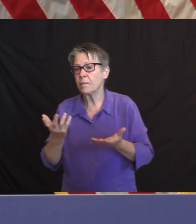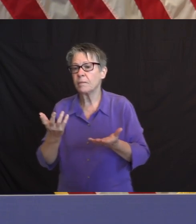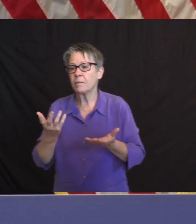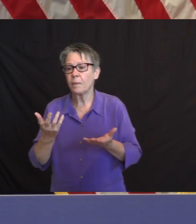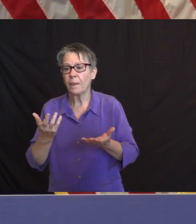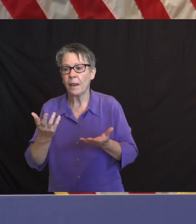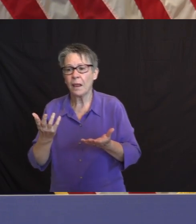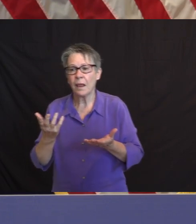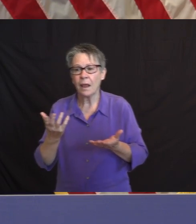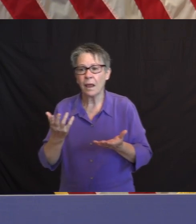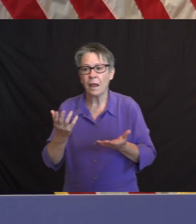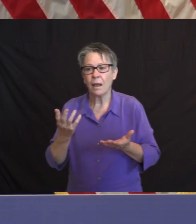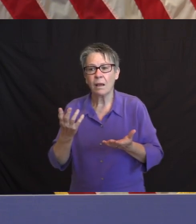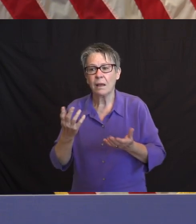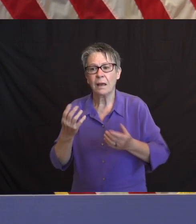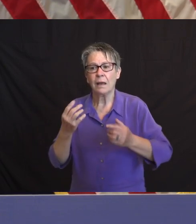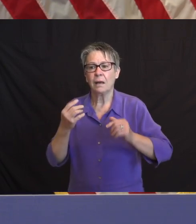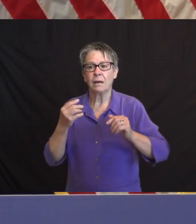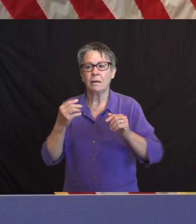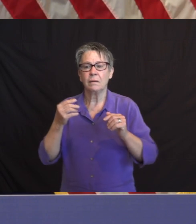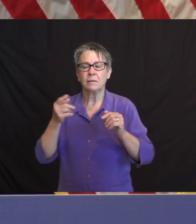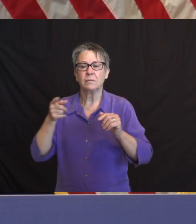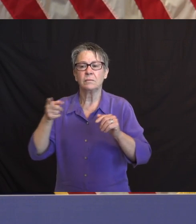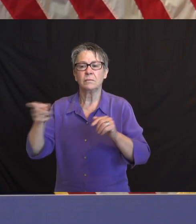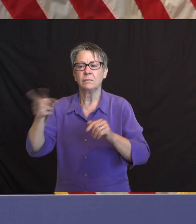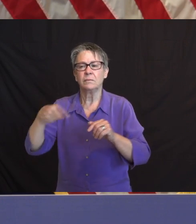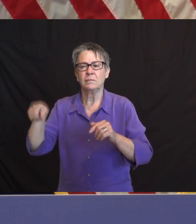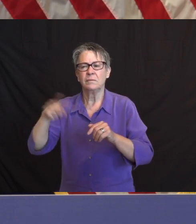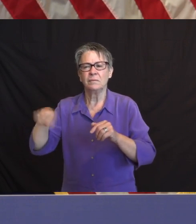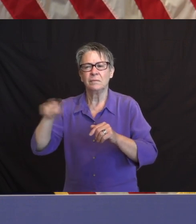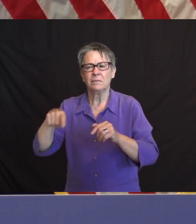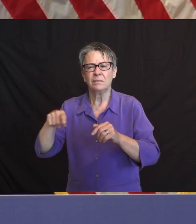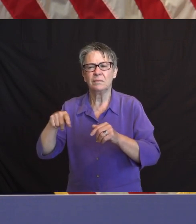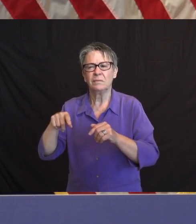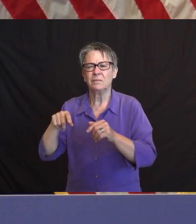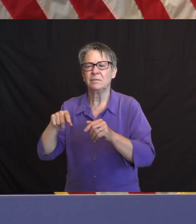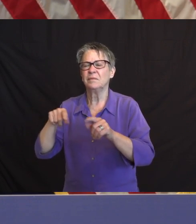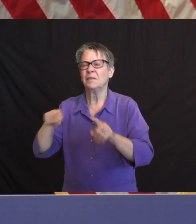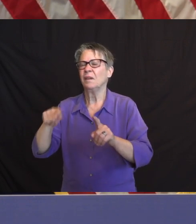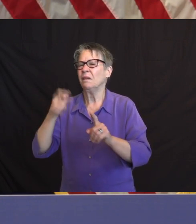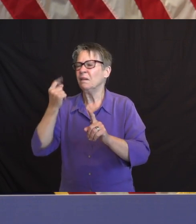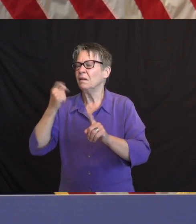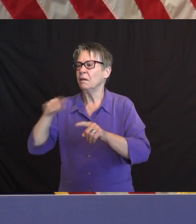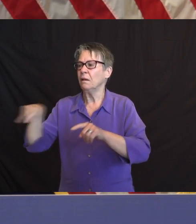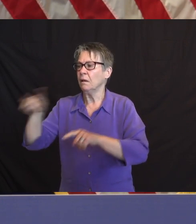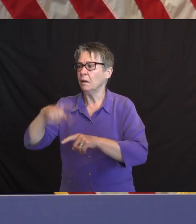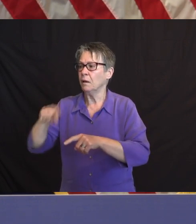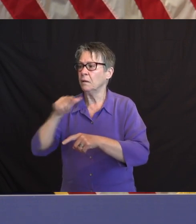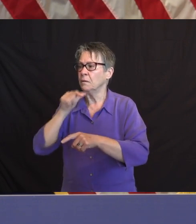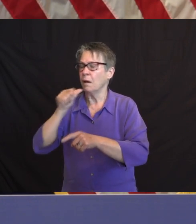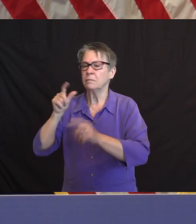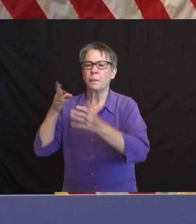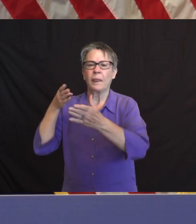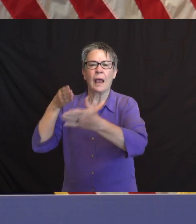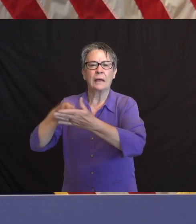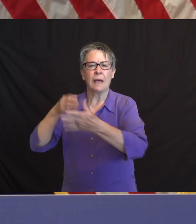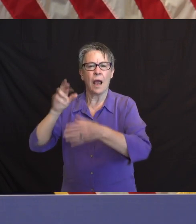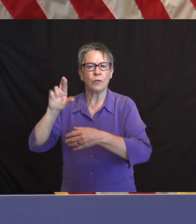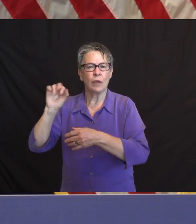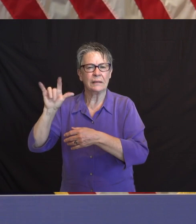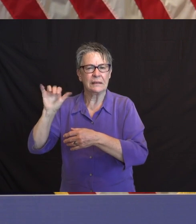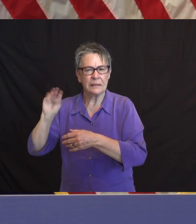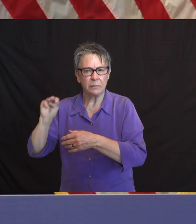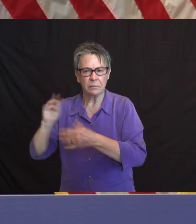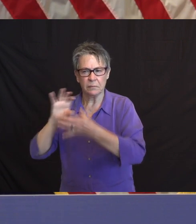non-anti-racism protests that I'm aware of that was related to COVID-19 that's occurred, A, there have been very few citations, but B, they've